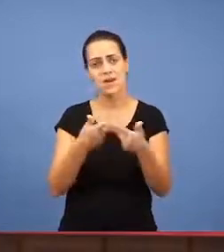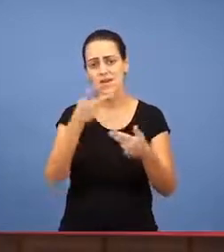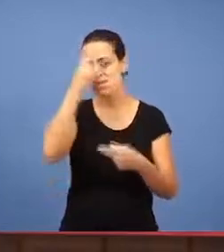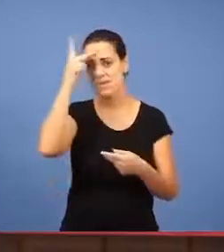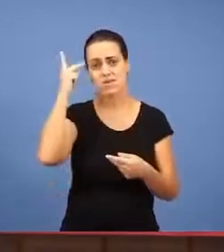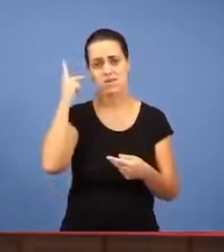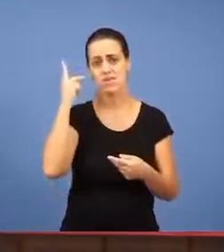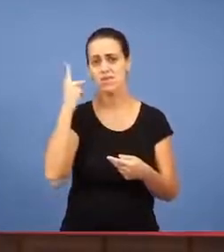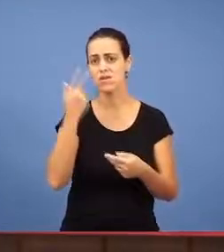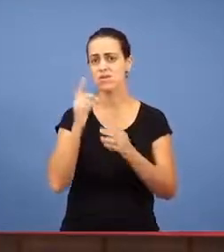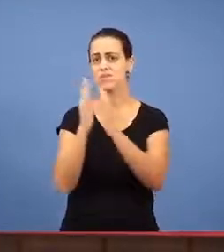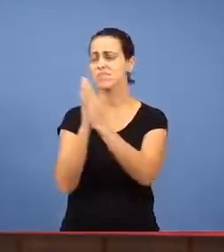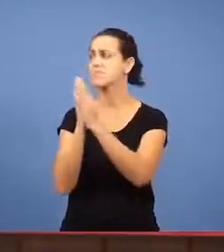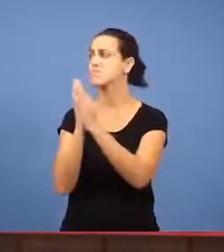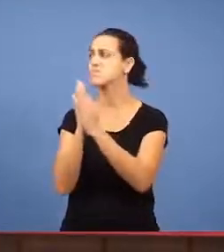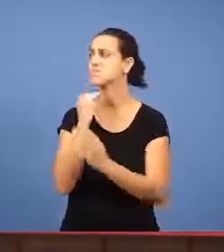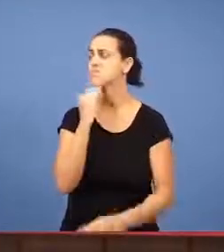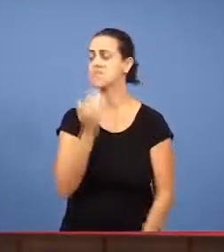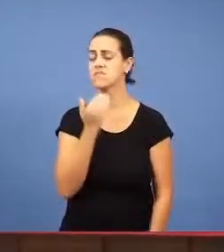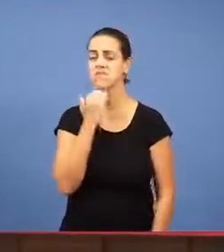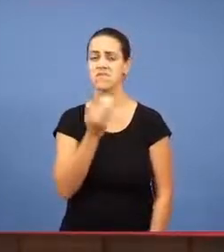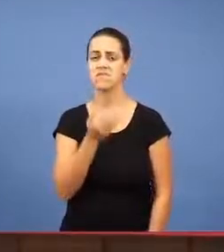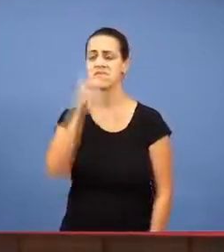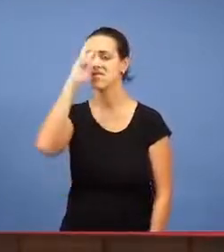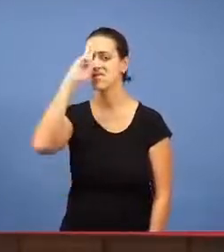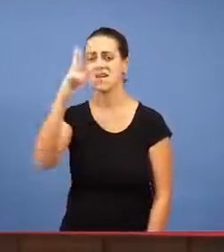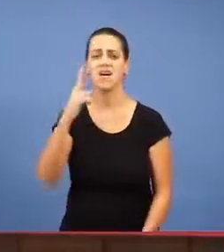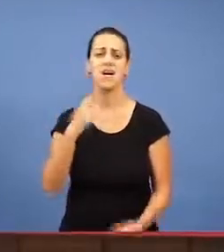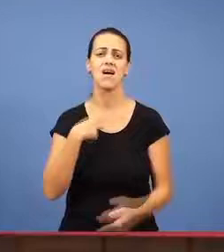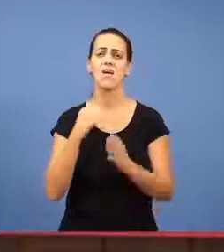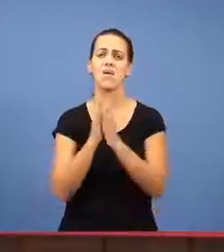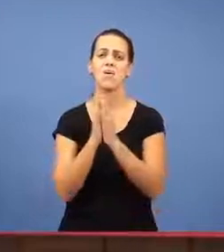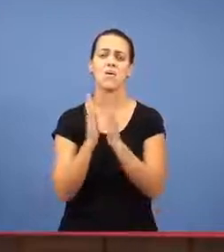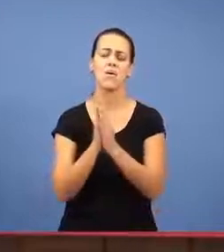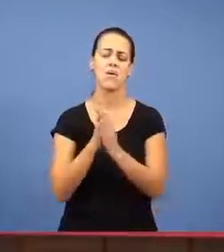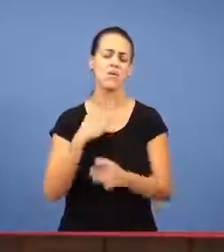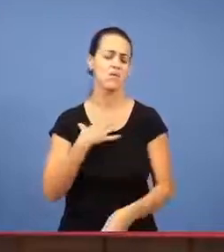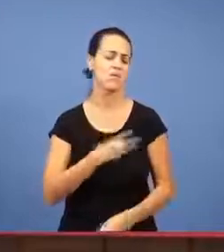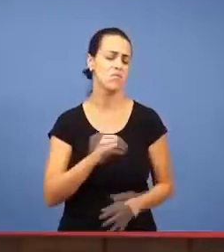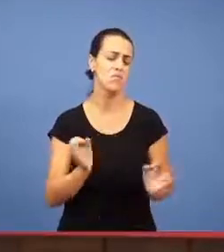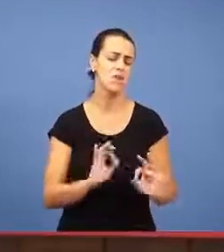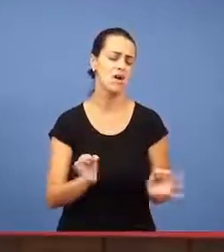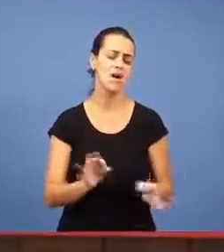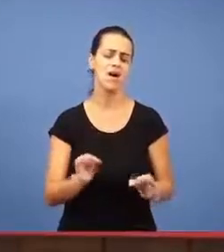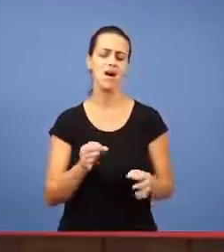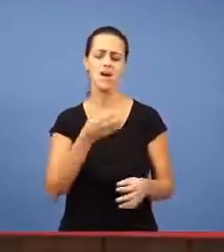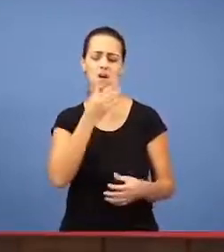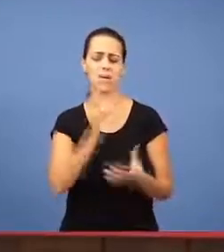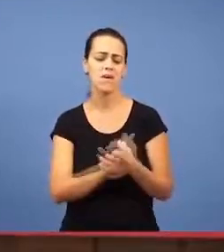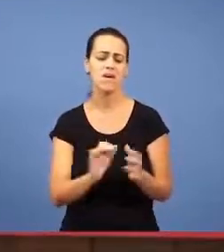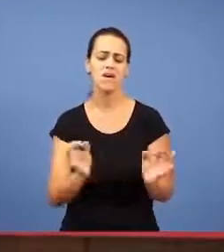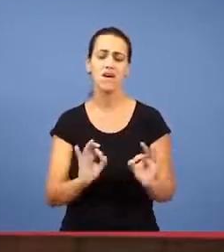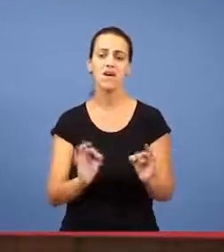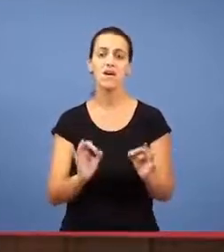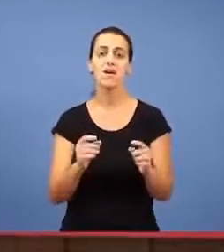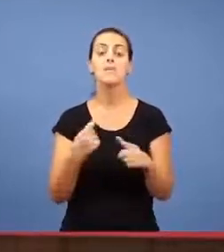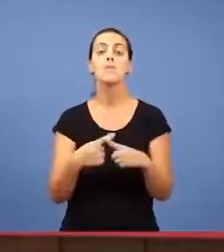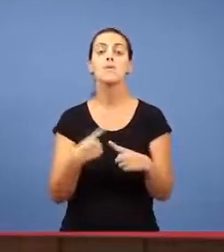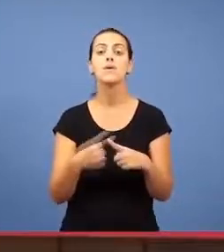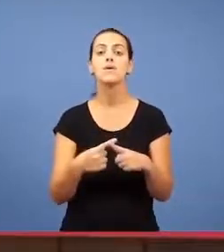answered. And they plead, "Lord, I prayed so much, and my son is not coming back to church, and my wife is